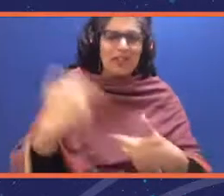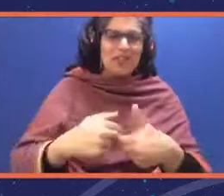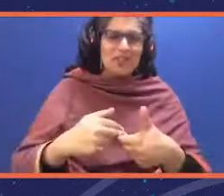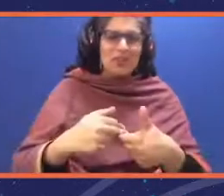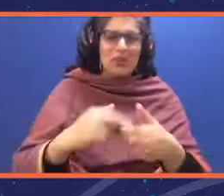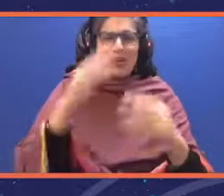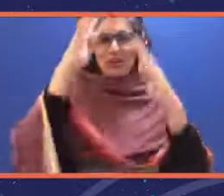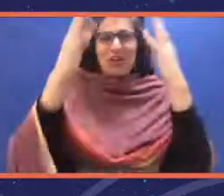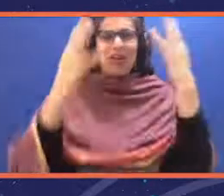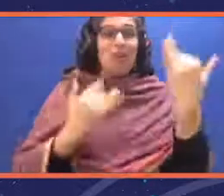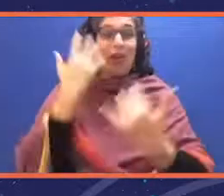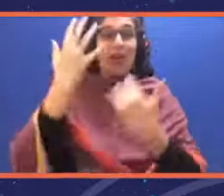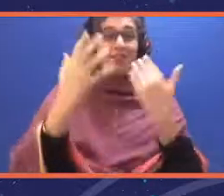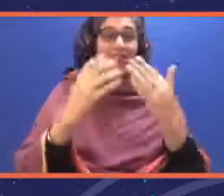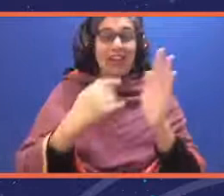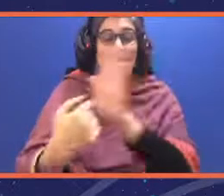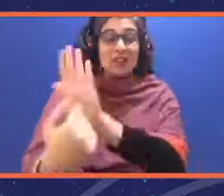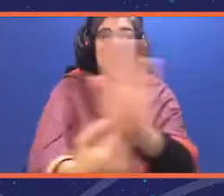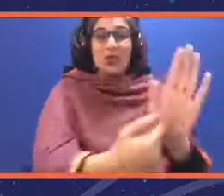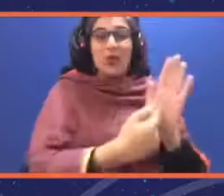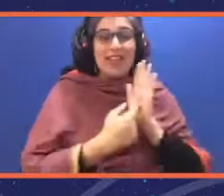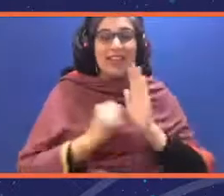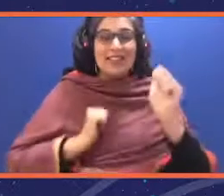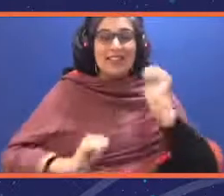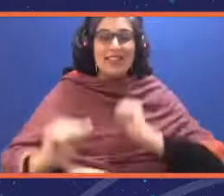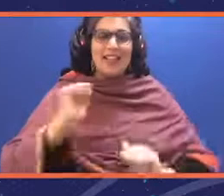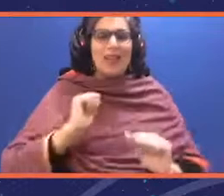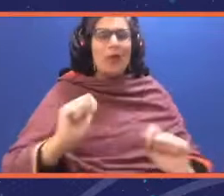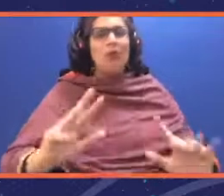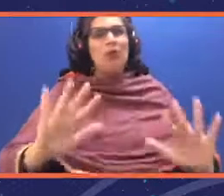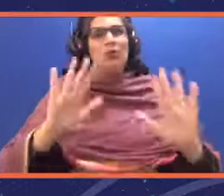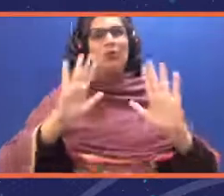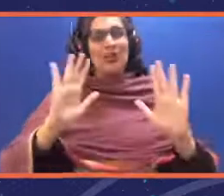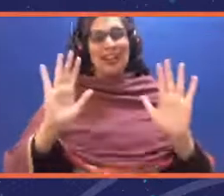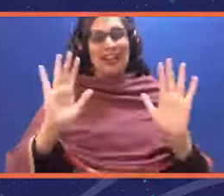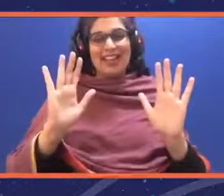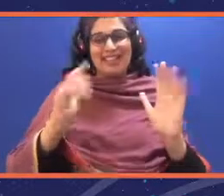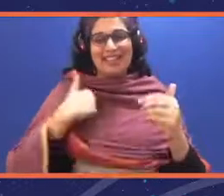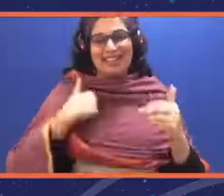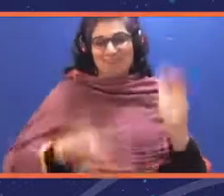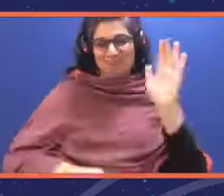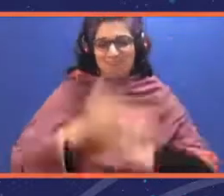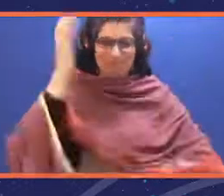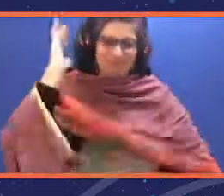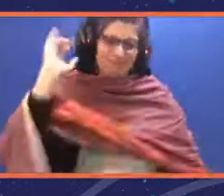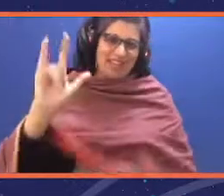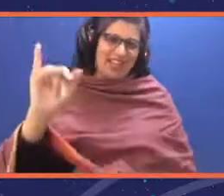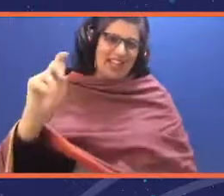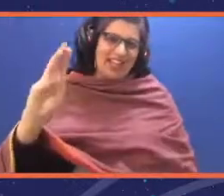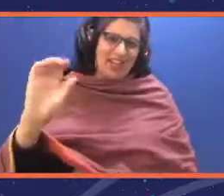Showcase. It's been a great time with me. I'm out. Layel Camargo out.